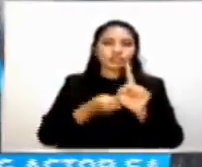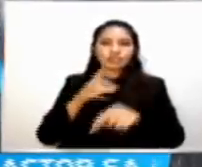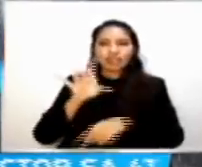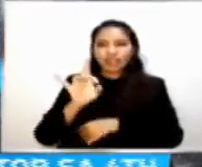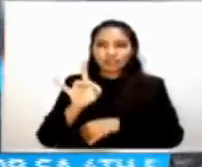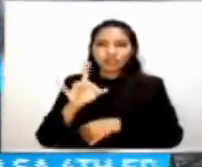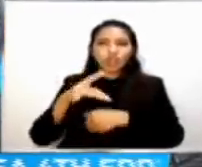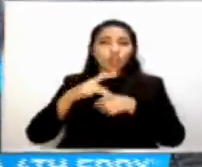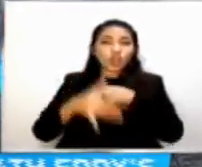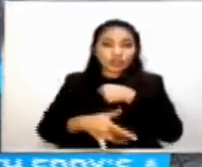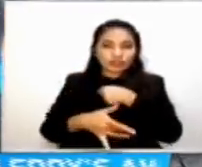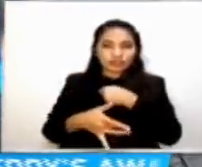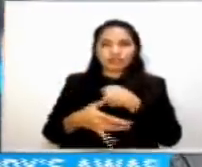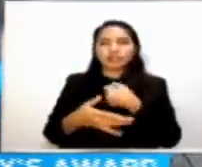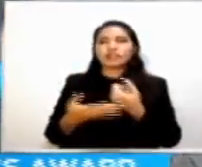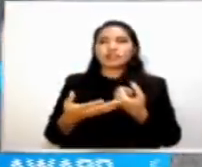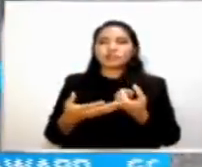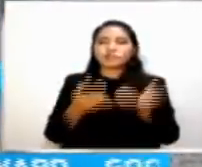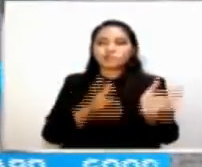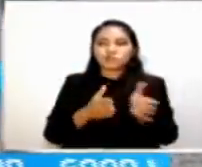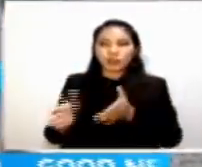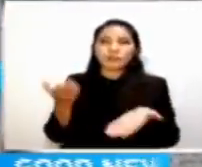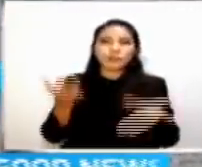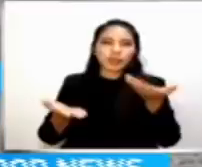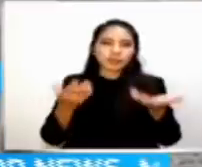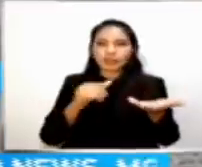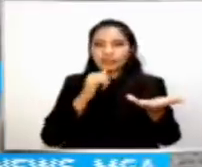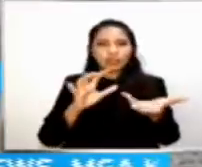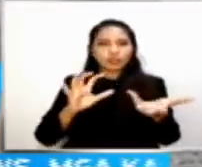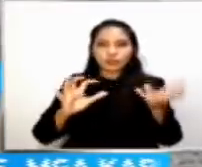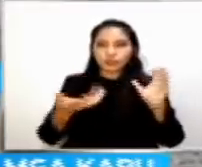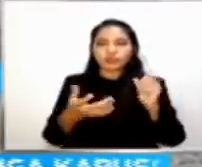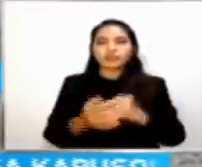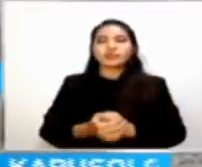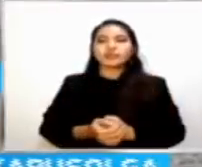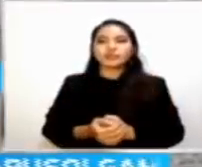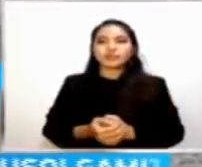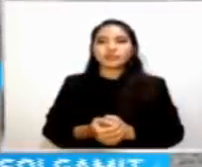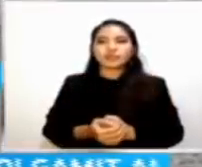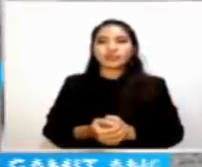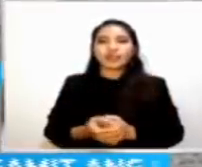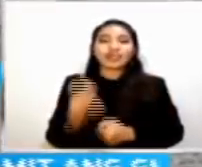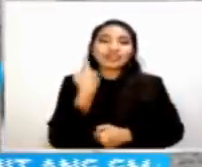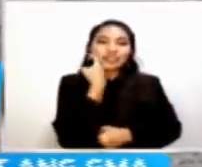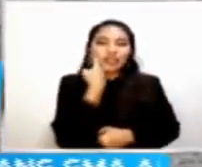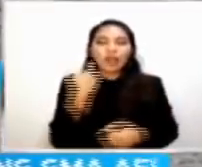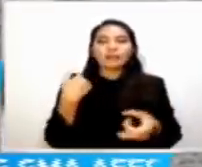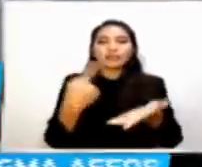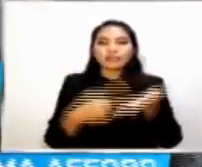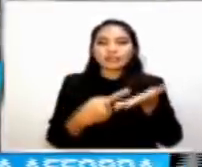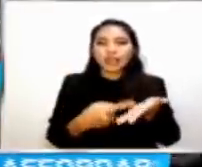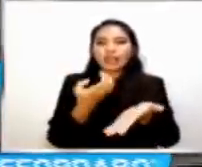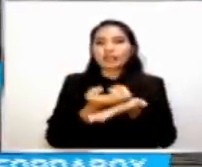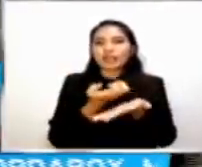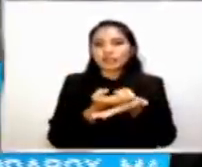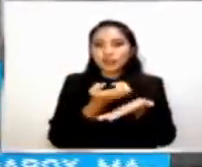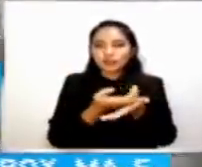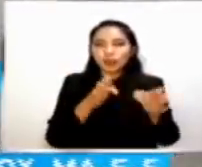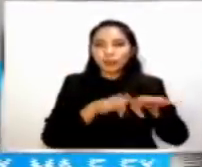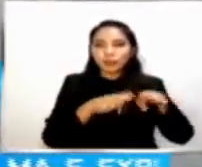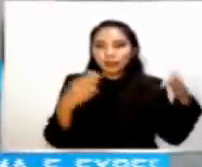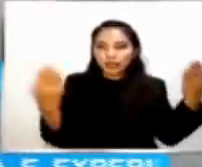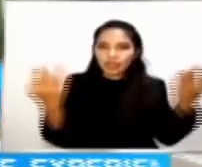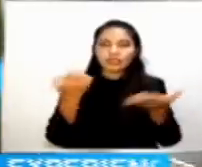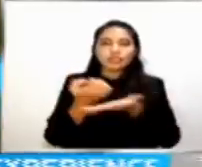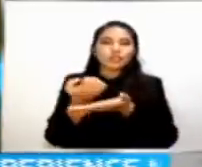yun, pinag-uusapan pa ang muling pagbubukas ng ekonomiya, pagbuhay sa turismo, pati pagbukas sa mga arcade at sinihan. Sa